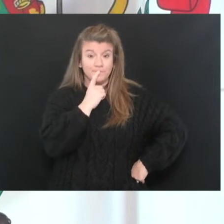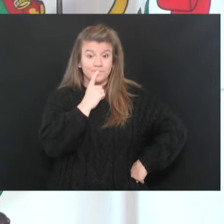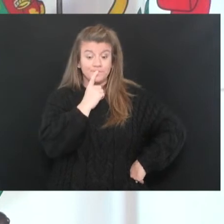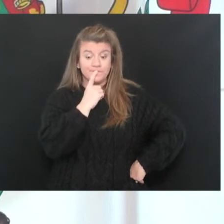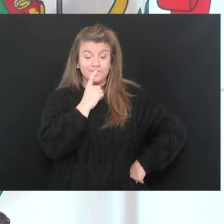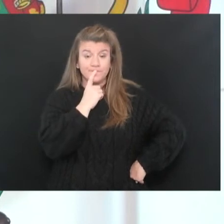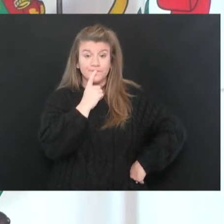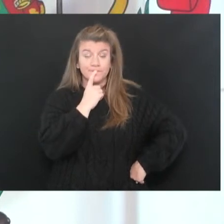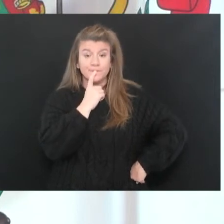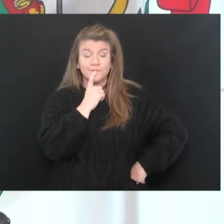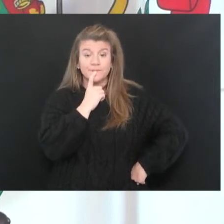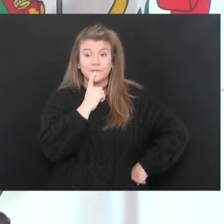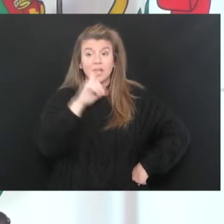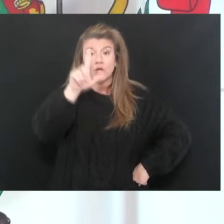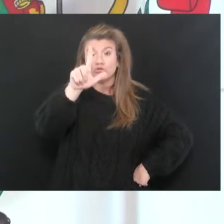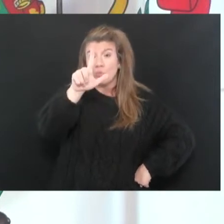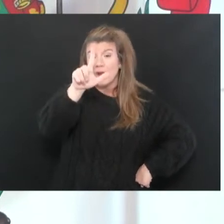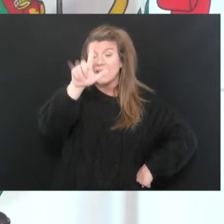There's